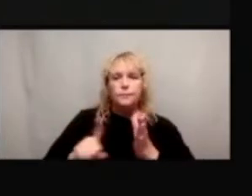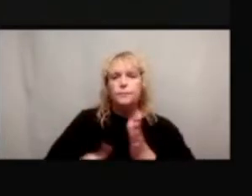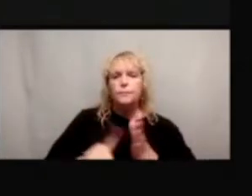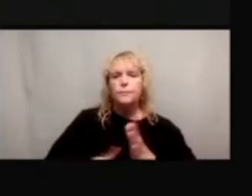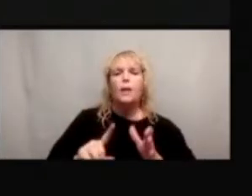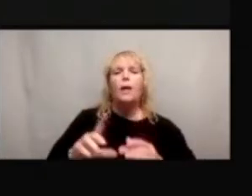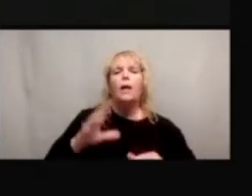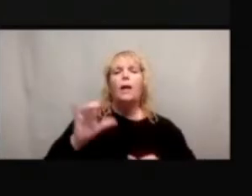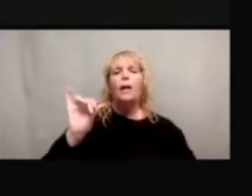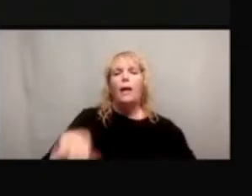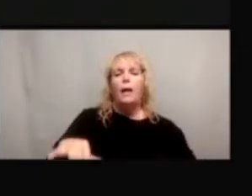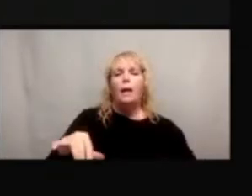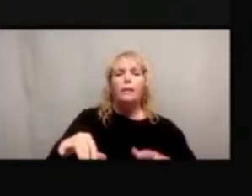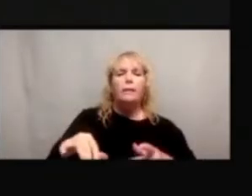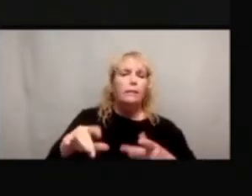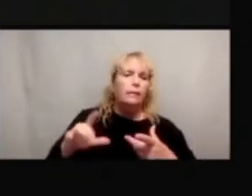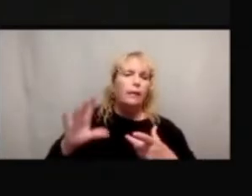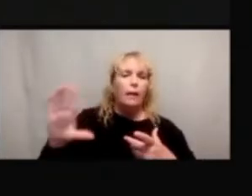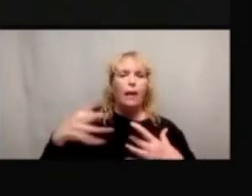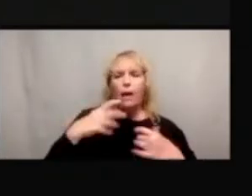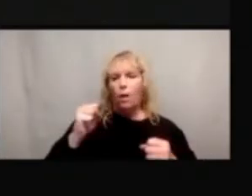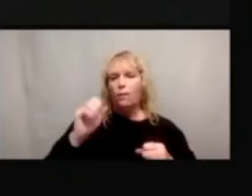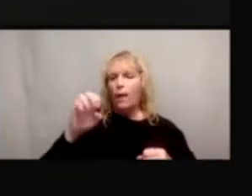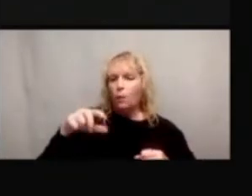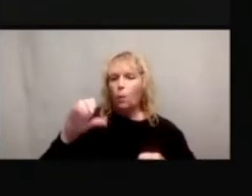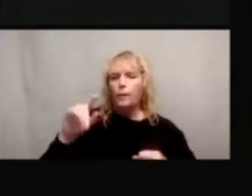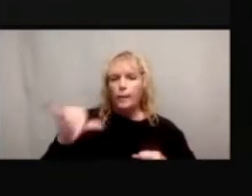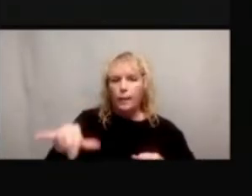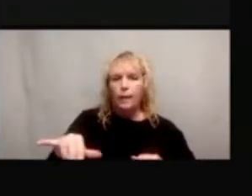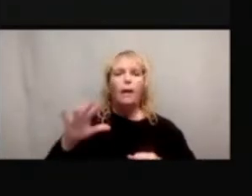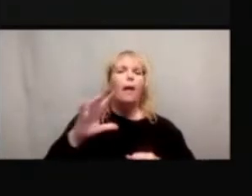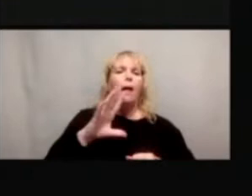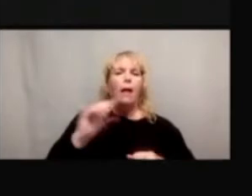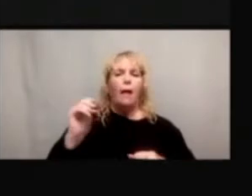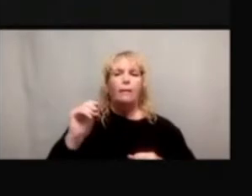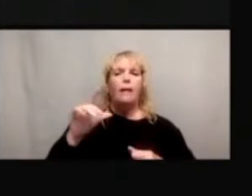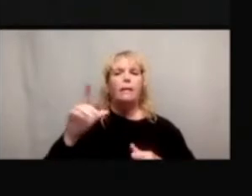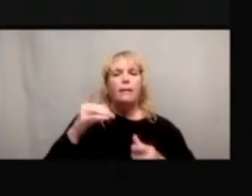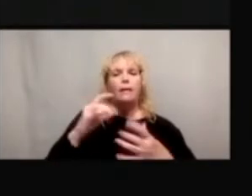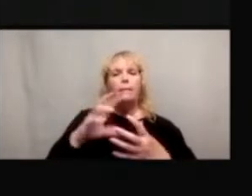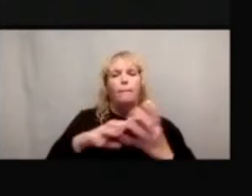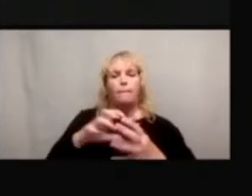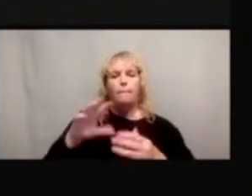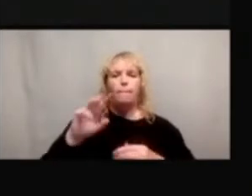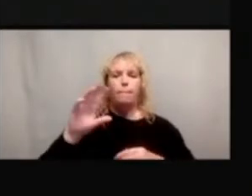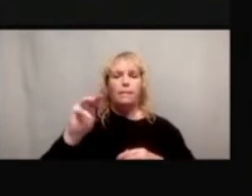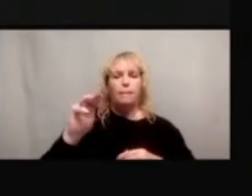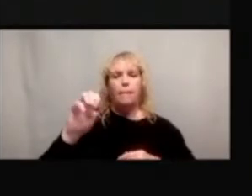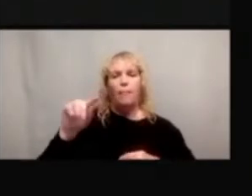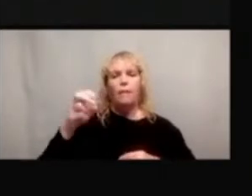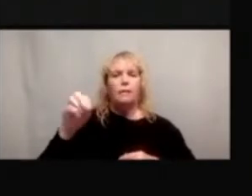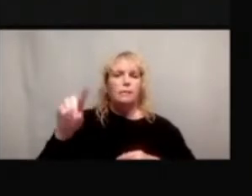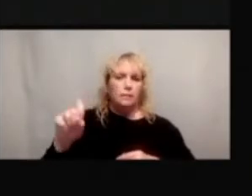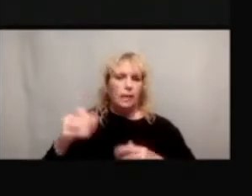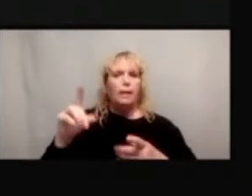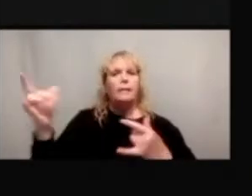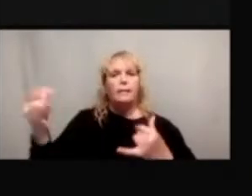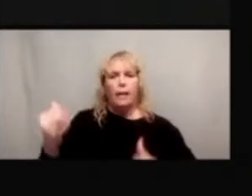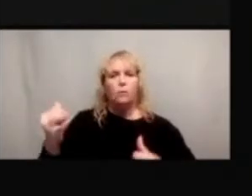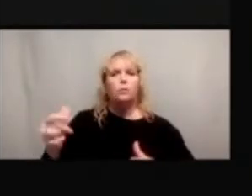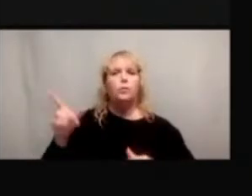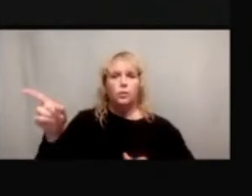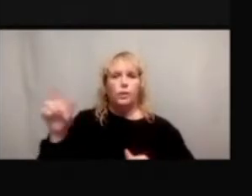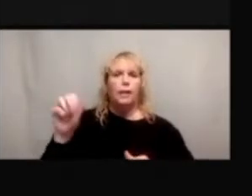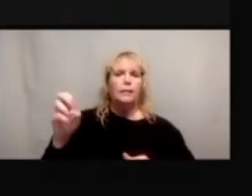social determinants of health, psychiatric epidemiology, and mixed methods. She currently serves as the Associate Director of